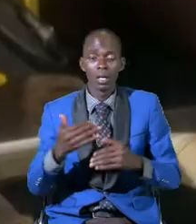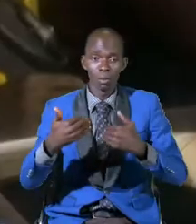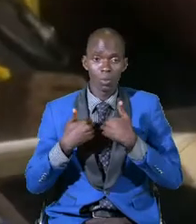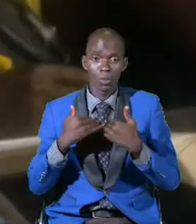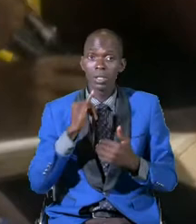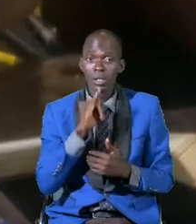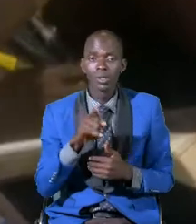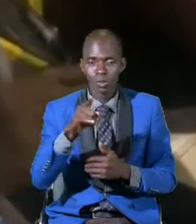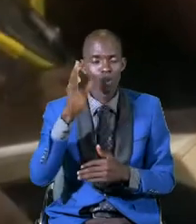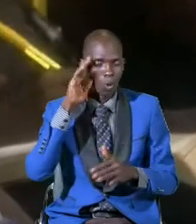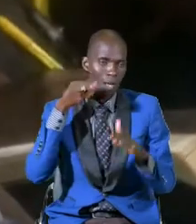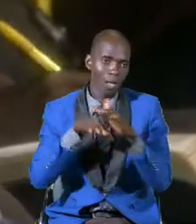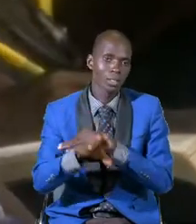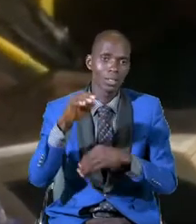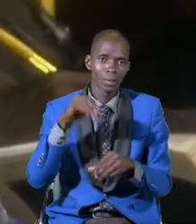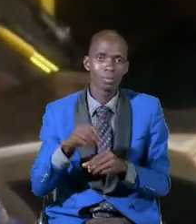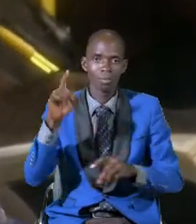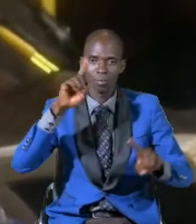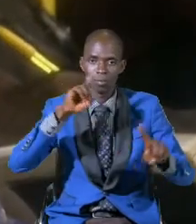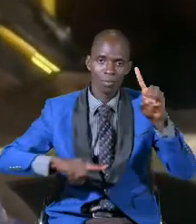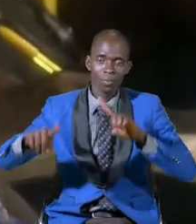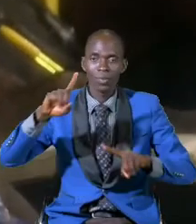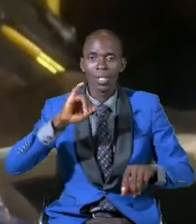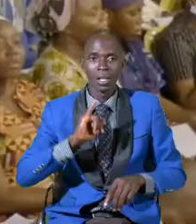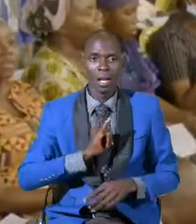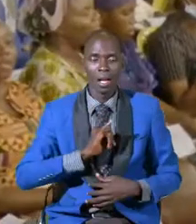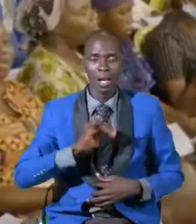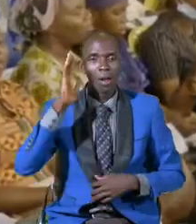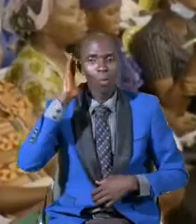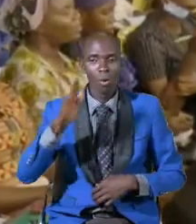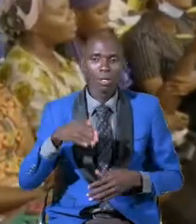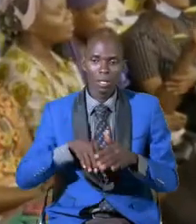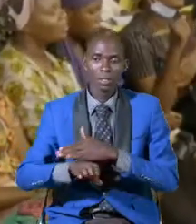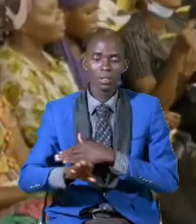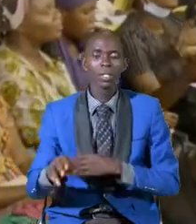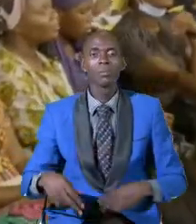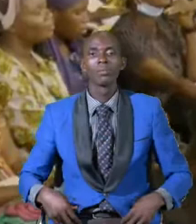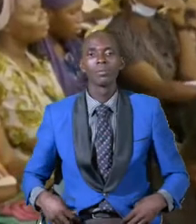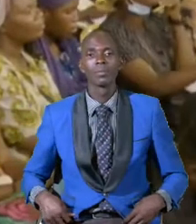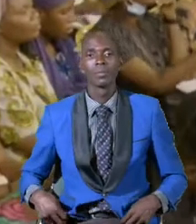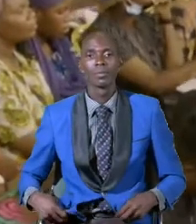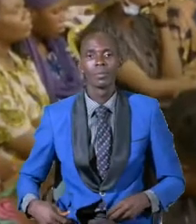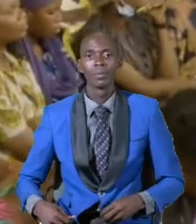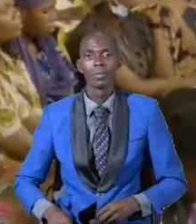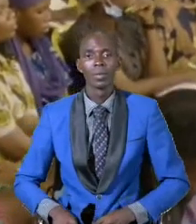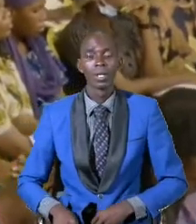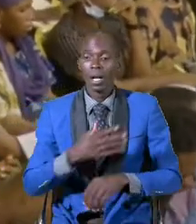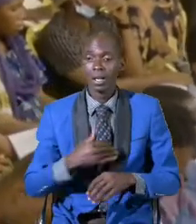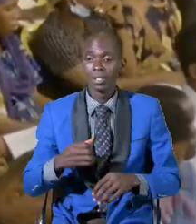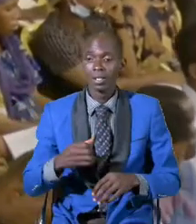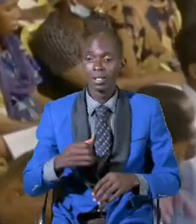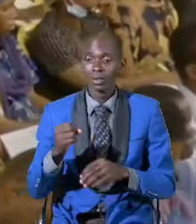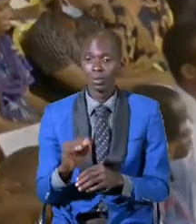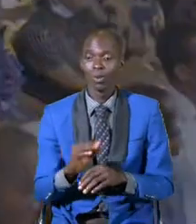enter. I will enter. And so those powerful